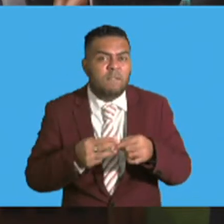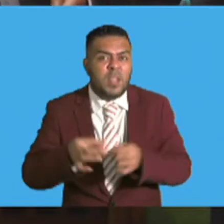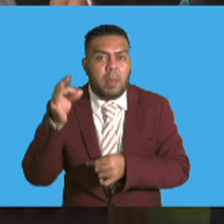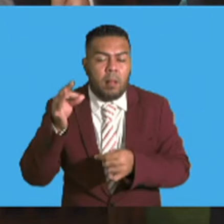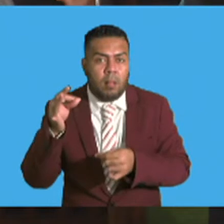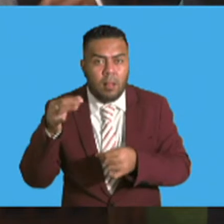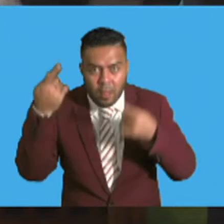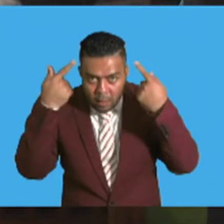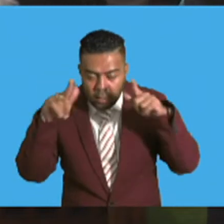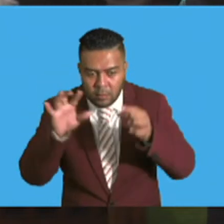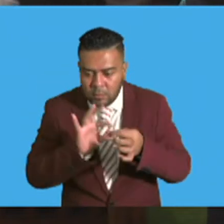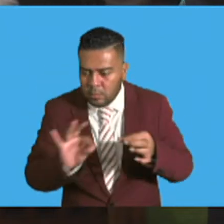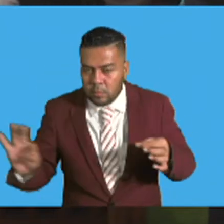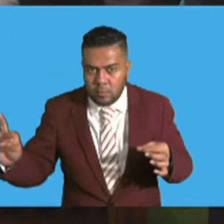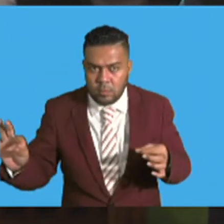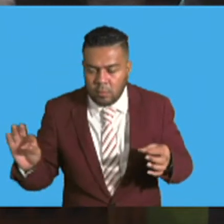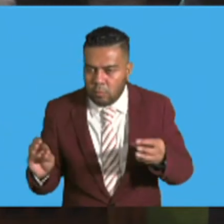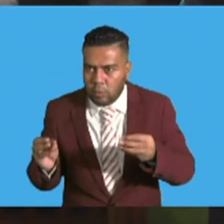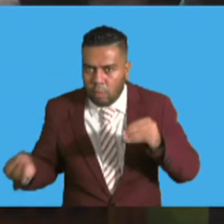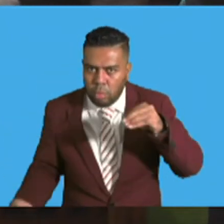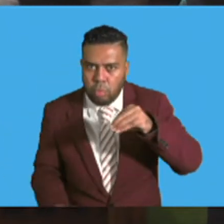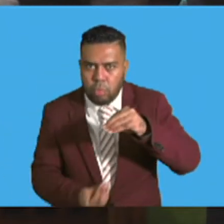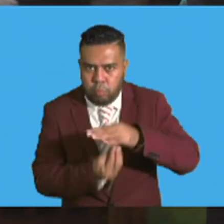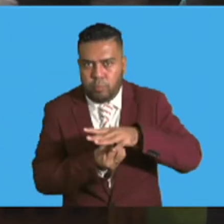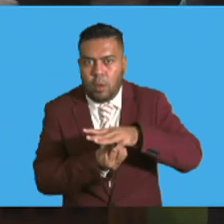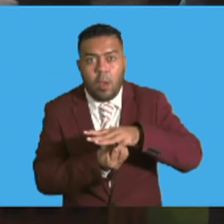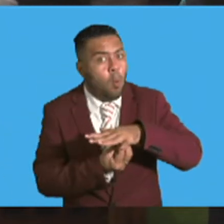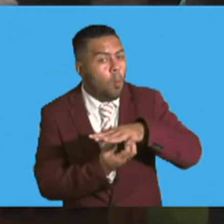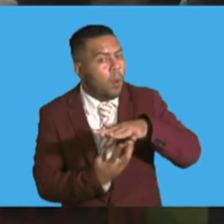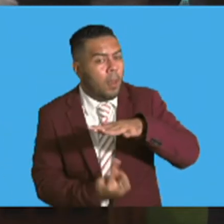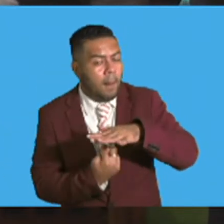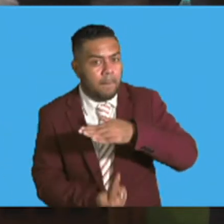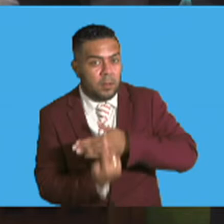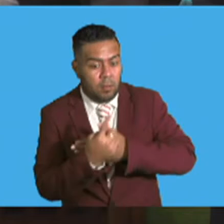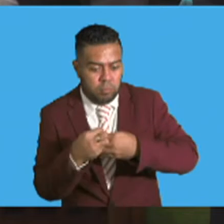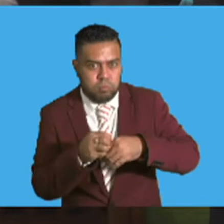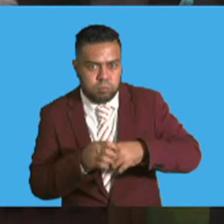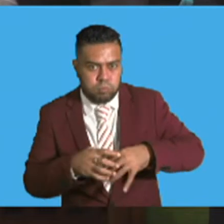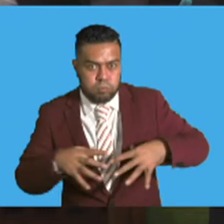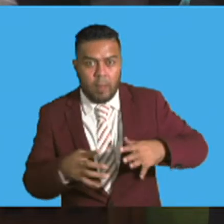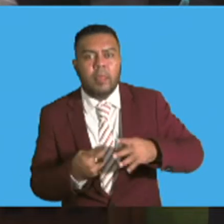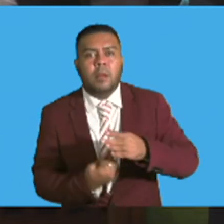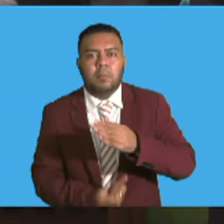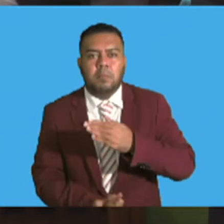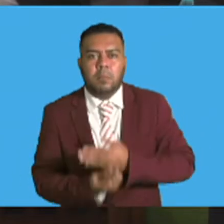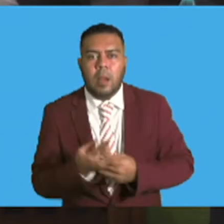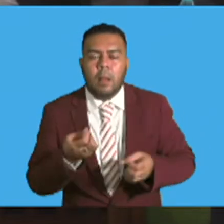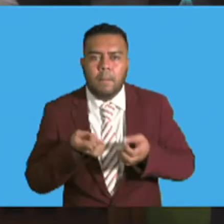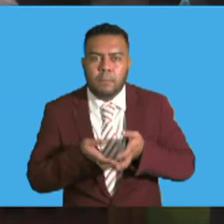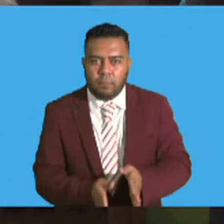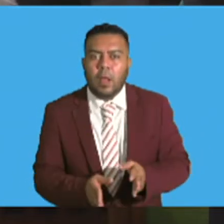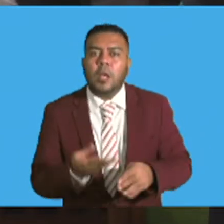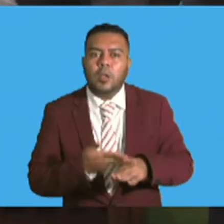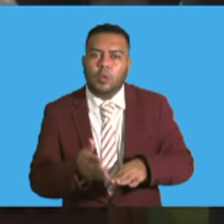cattle, and they give birth to that original breed. And here we're talking about brown Swiss for dairy cattle